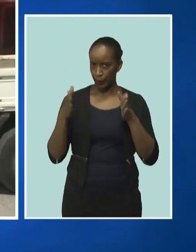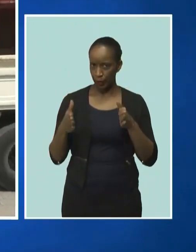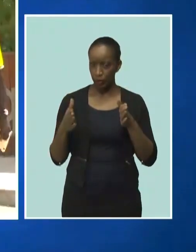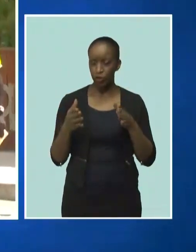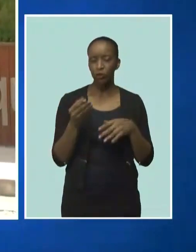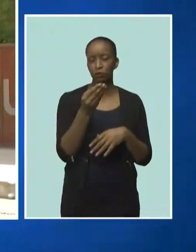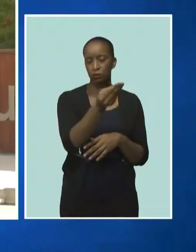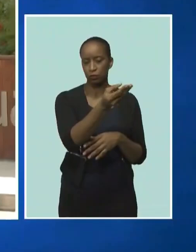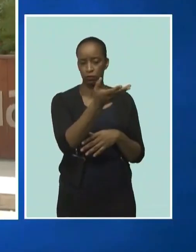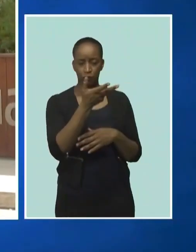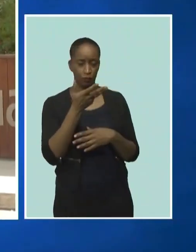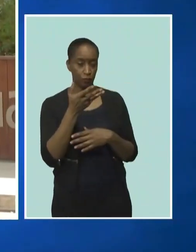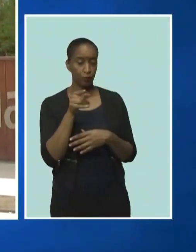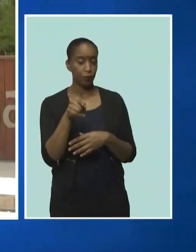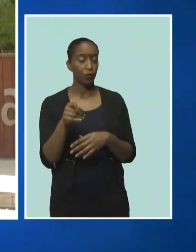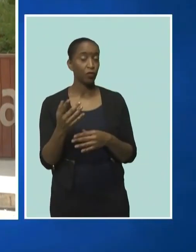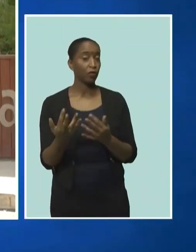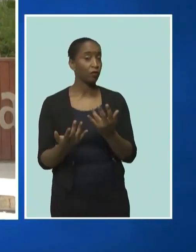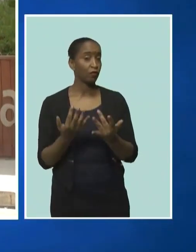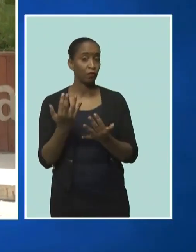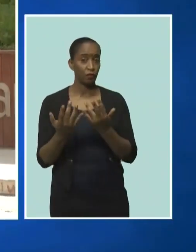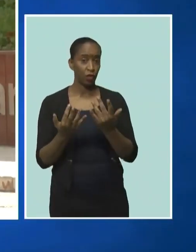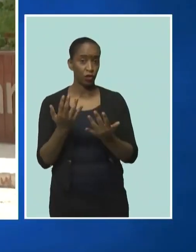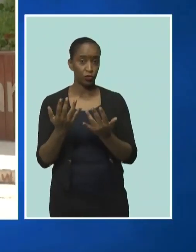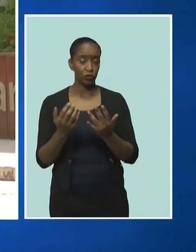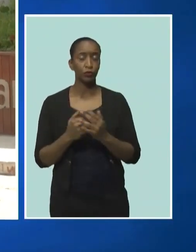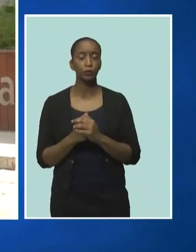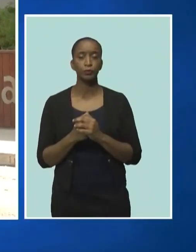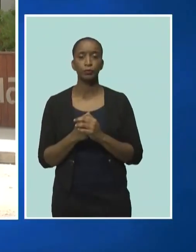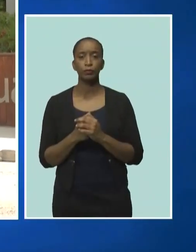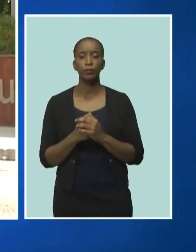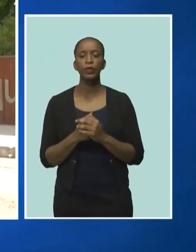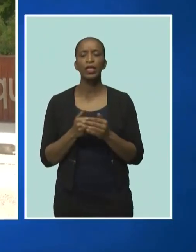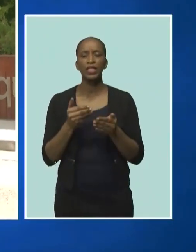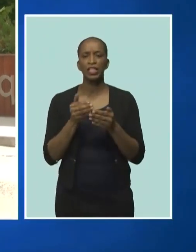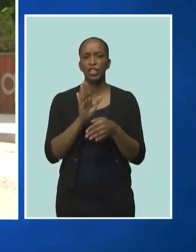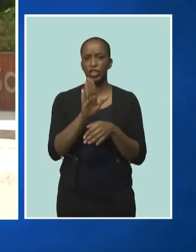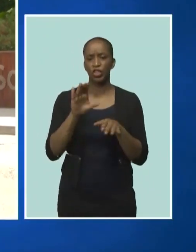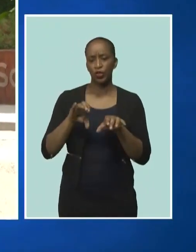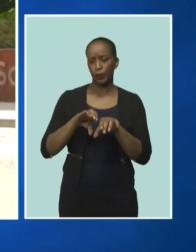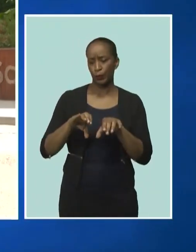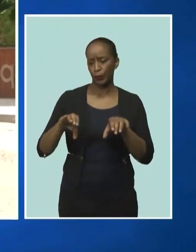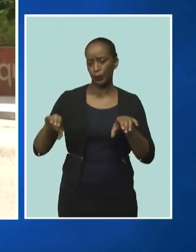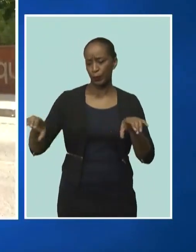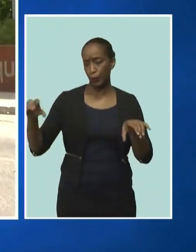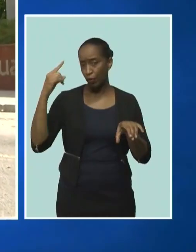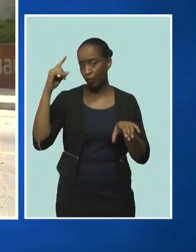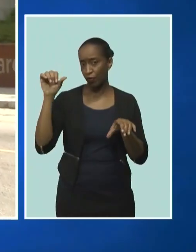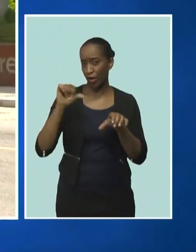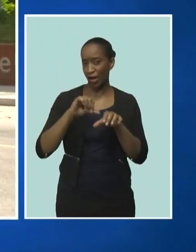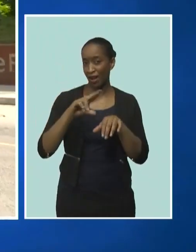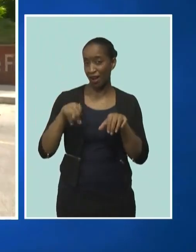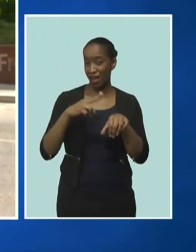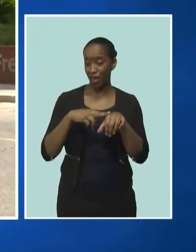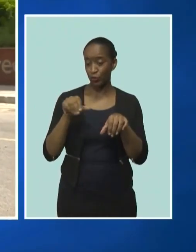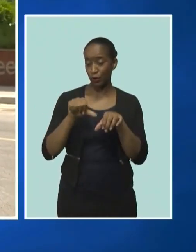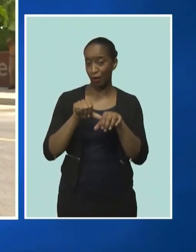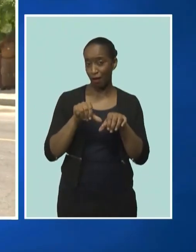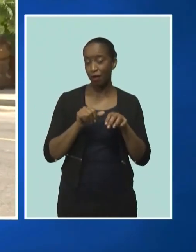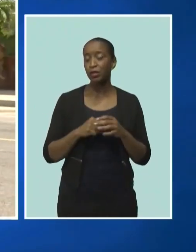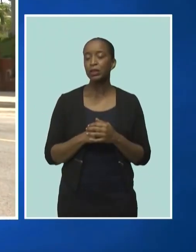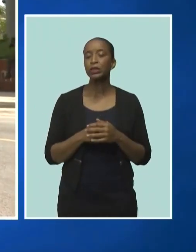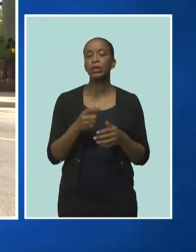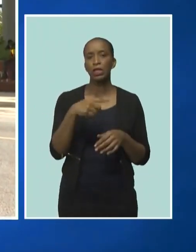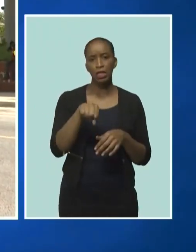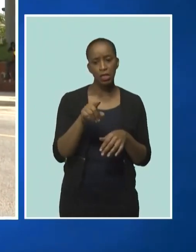of Fairchild and Nelson Streets this morning in the proximity of their natural gas pipeline, and they responded. She added that out of an abundance